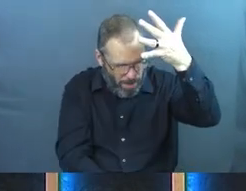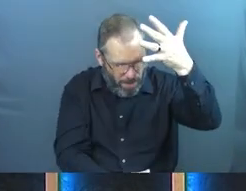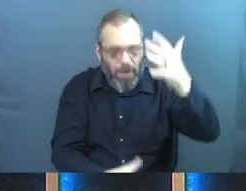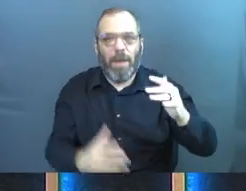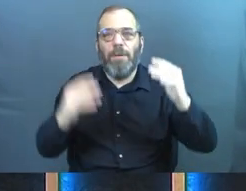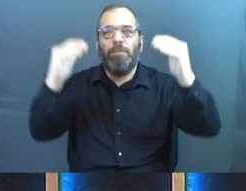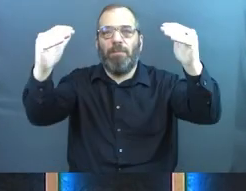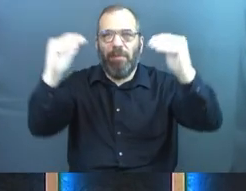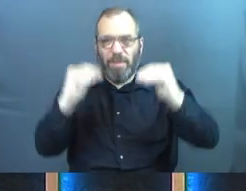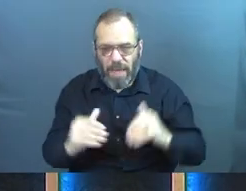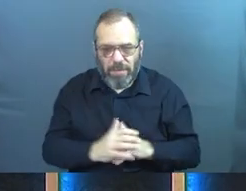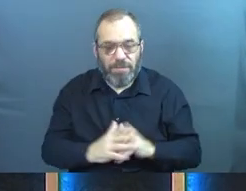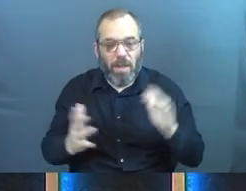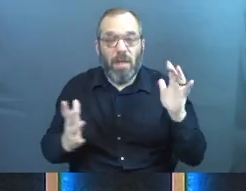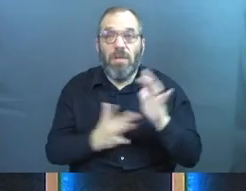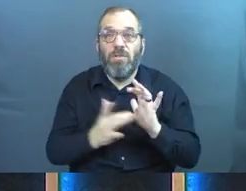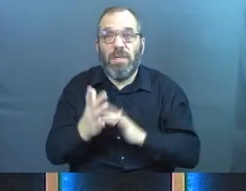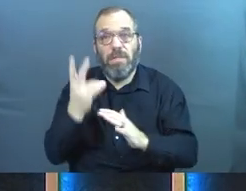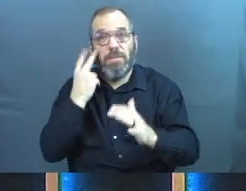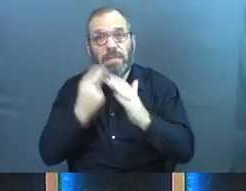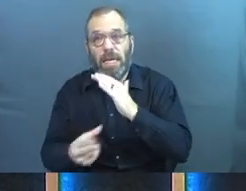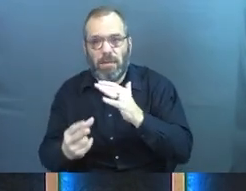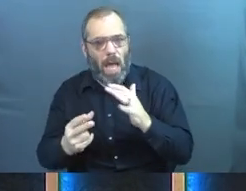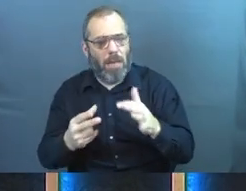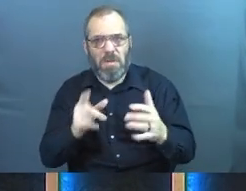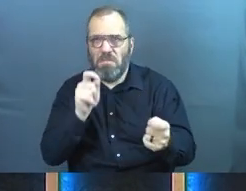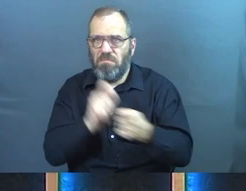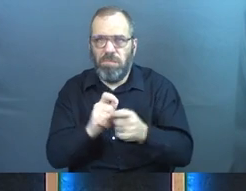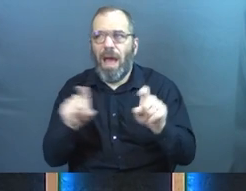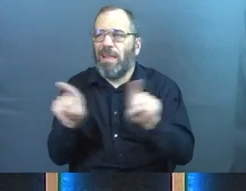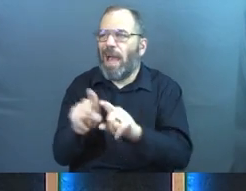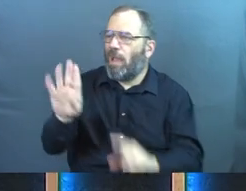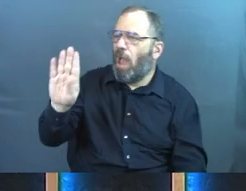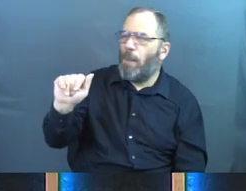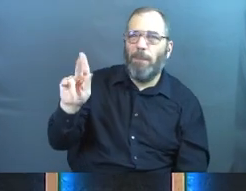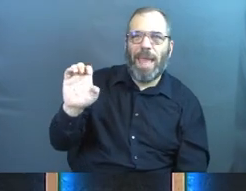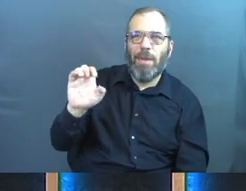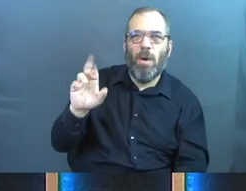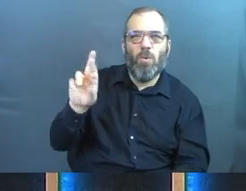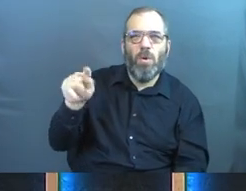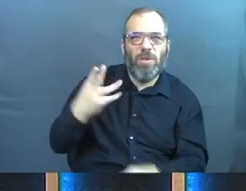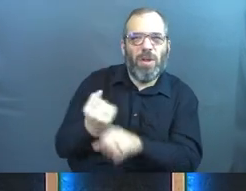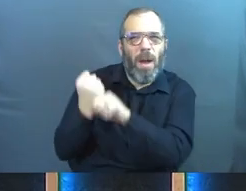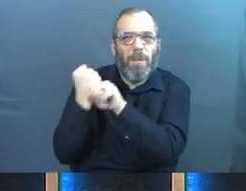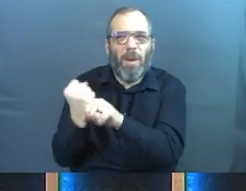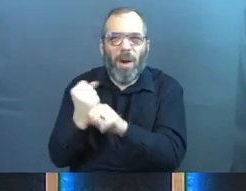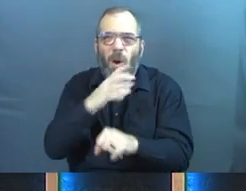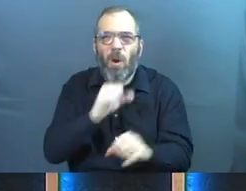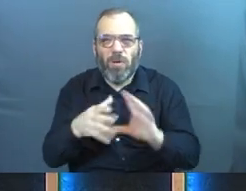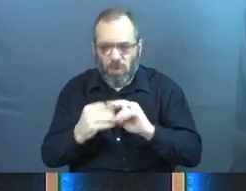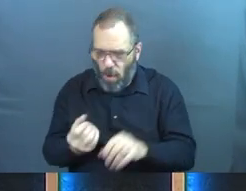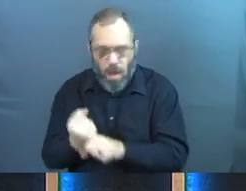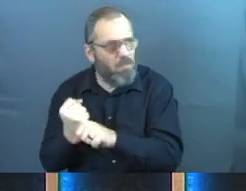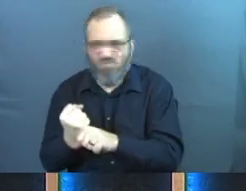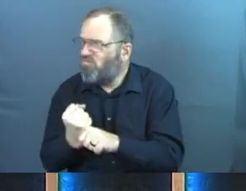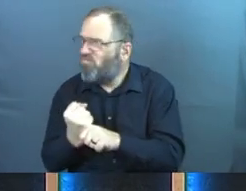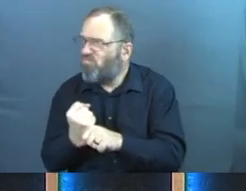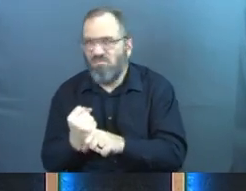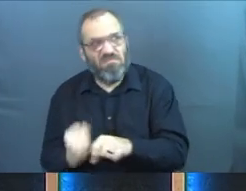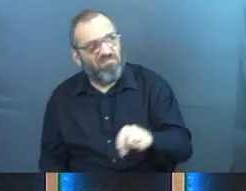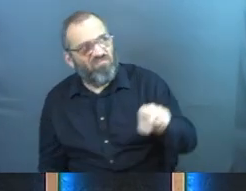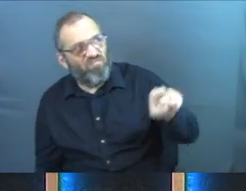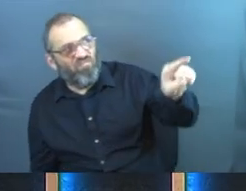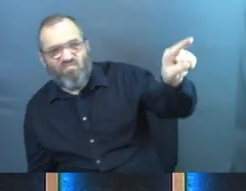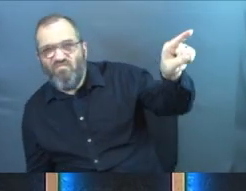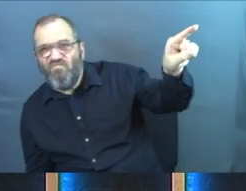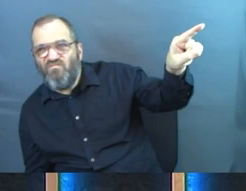Next. Jesus predicts it. He calls it like Babe Ruth called it. You guys know the old story? Babe Ruth gets